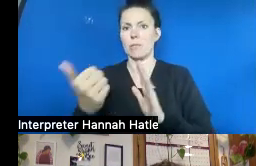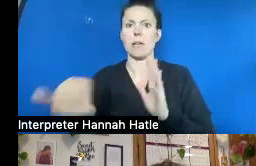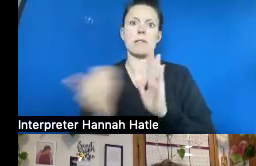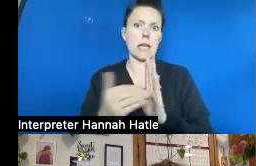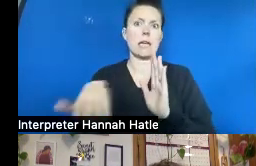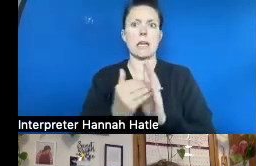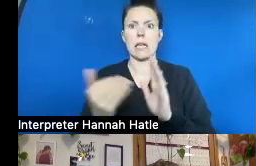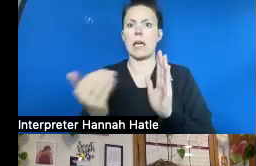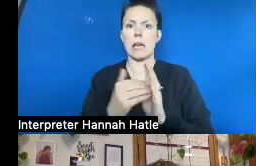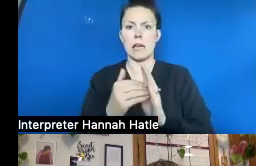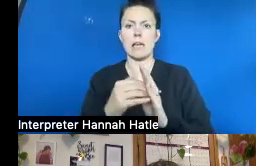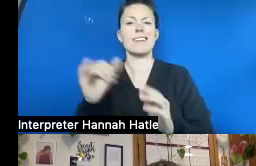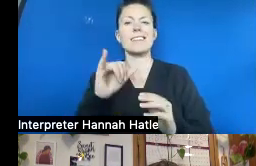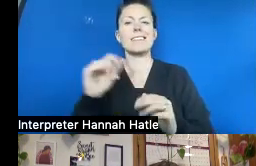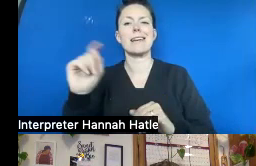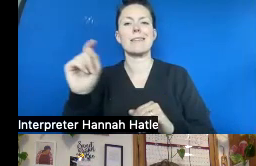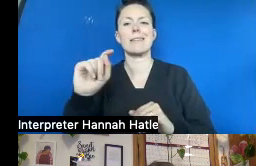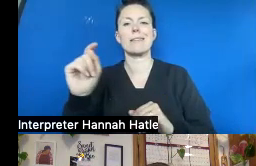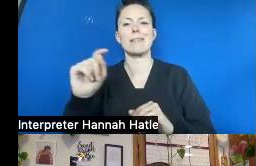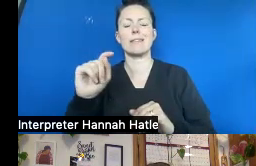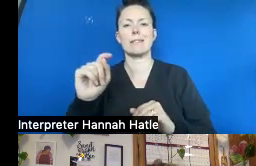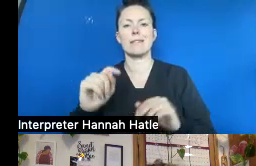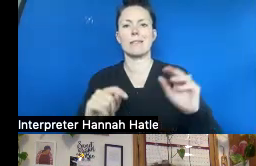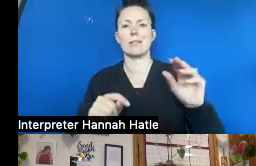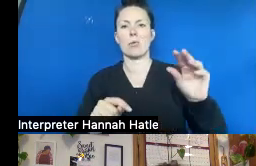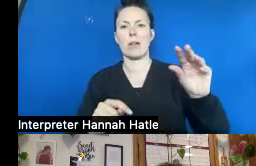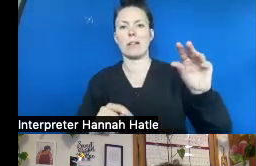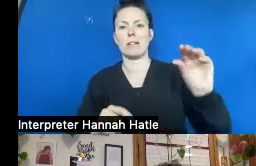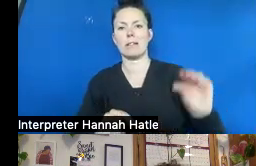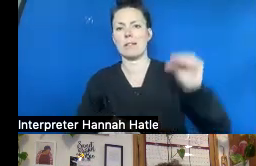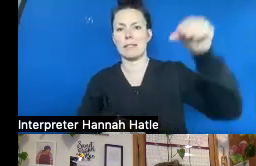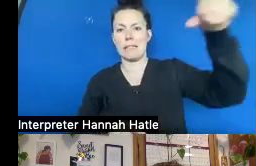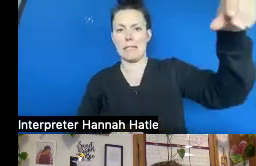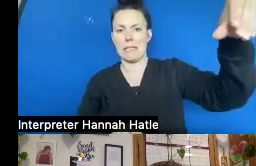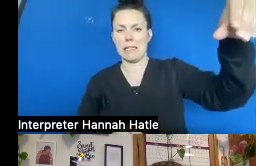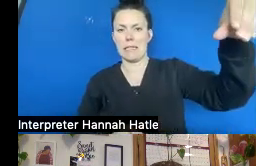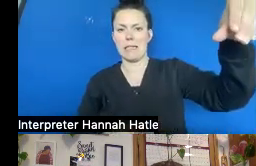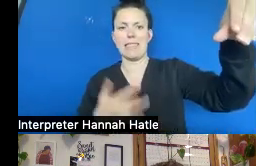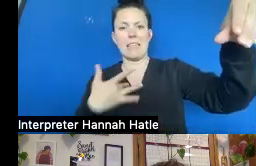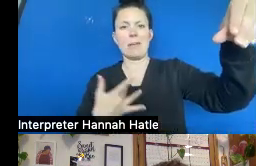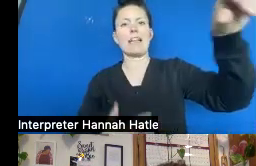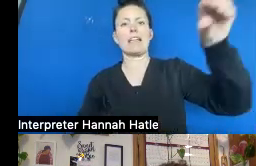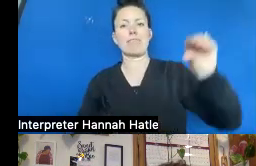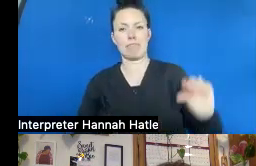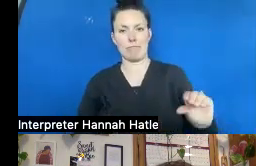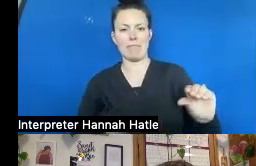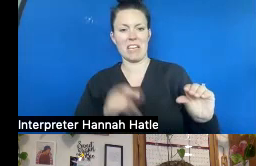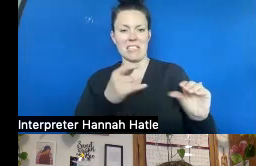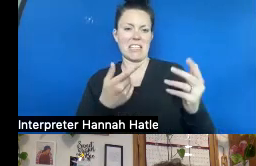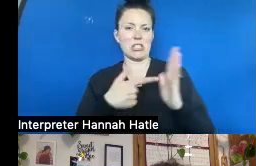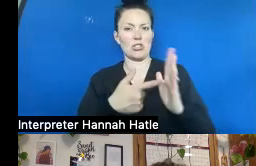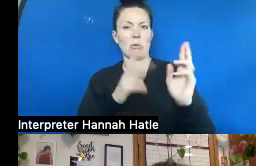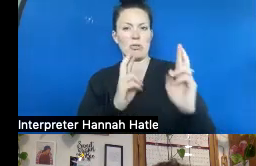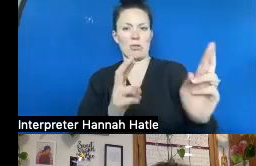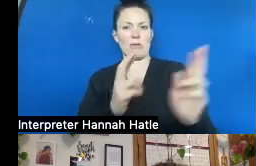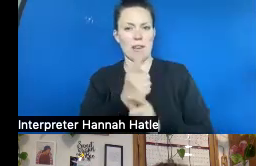"Can you please put the toilet seat down?" you should put the toilet seat down, because that's being respectful of their wishes that they have